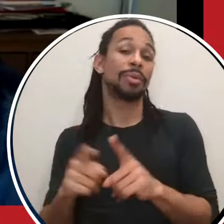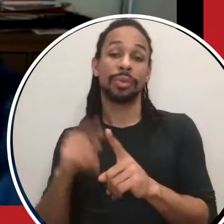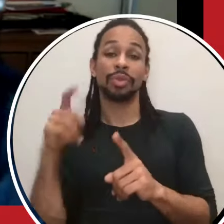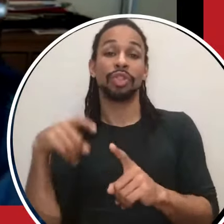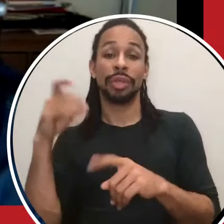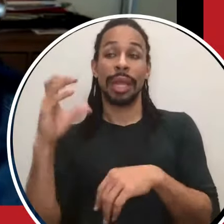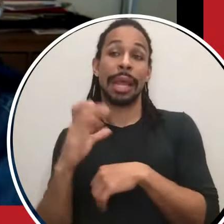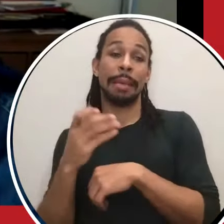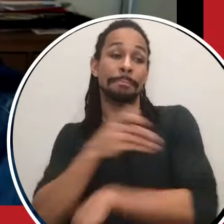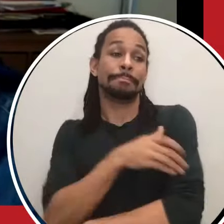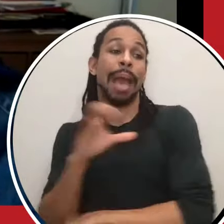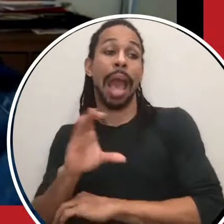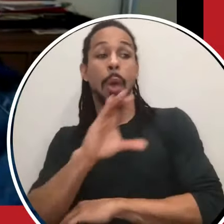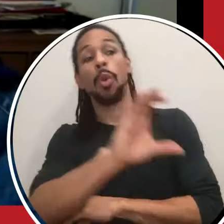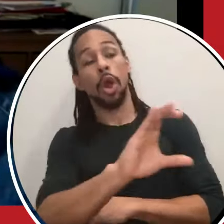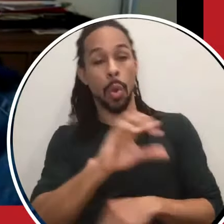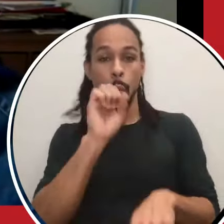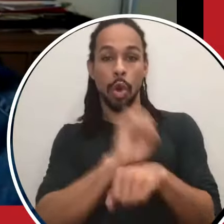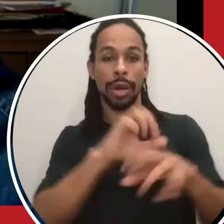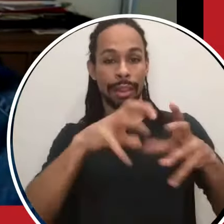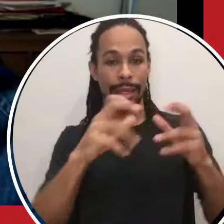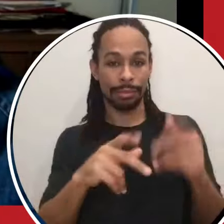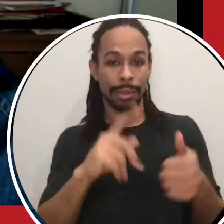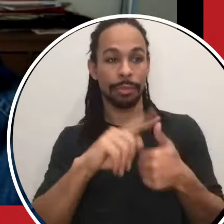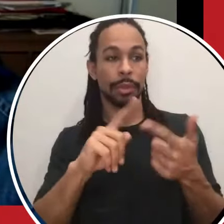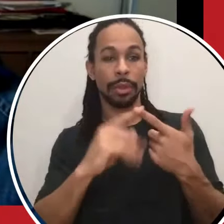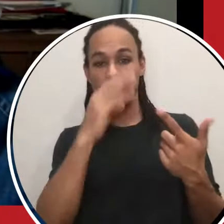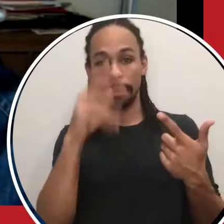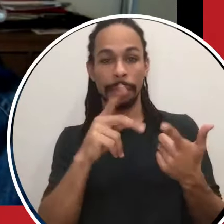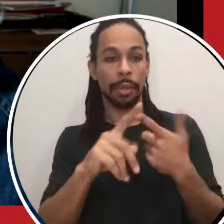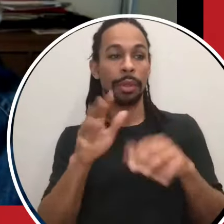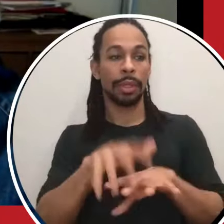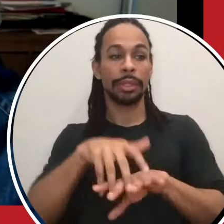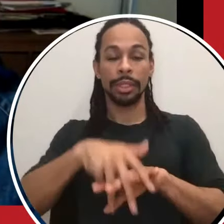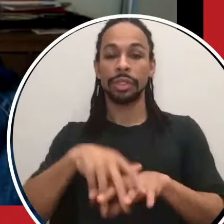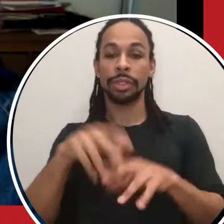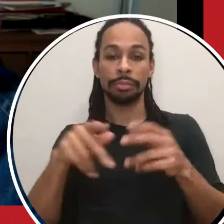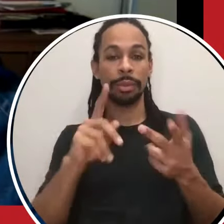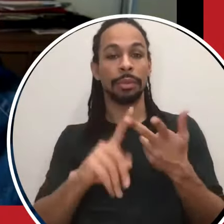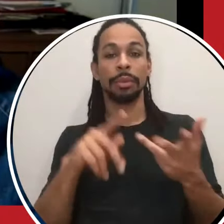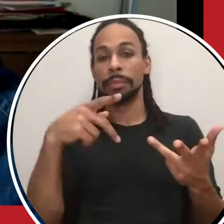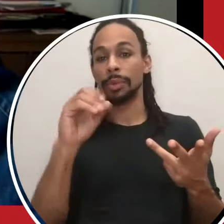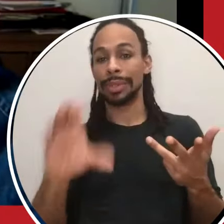empowers Black people, Indigenous people, and people of color.